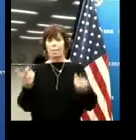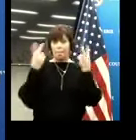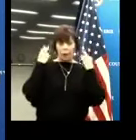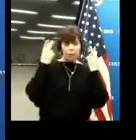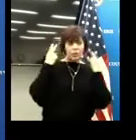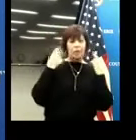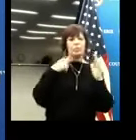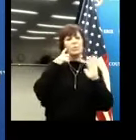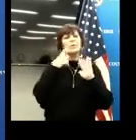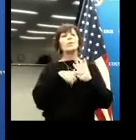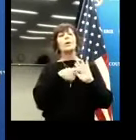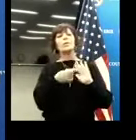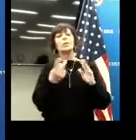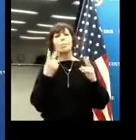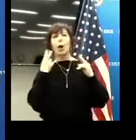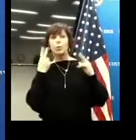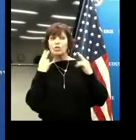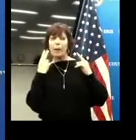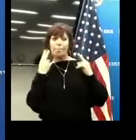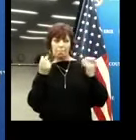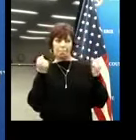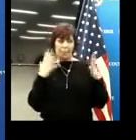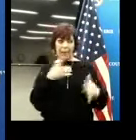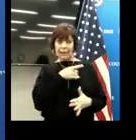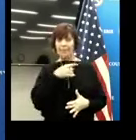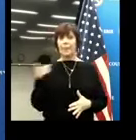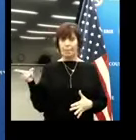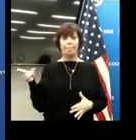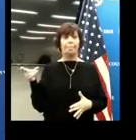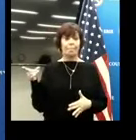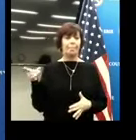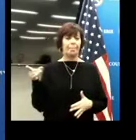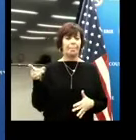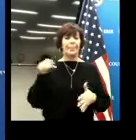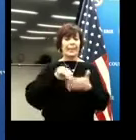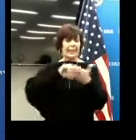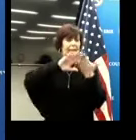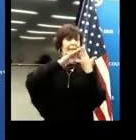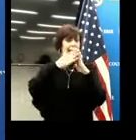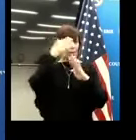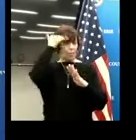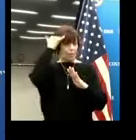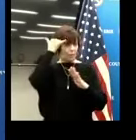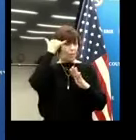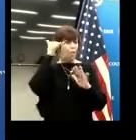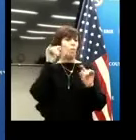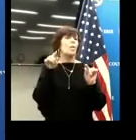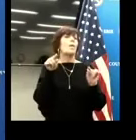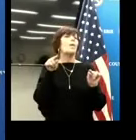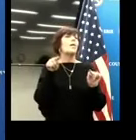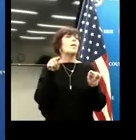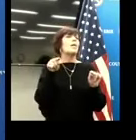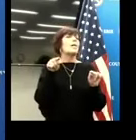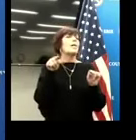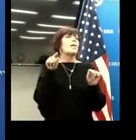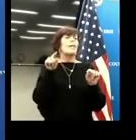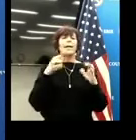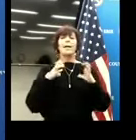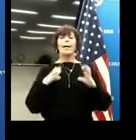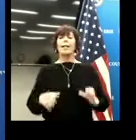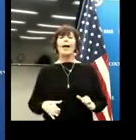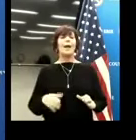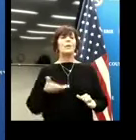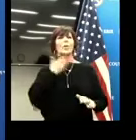we were noticing that barber shops, there were a number of them, especially in the city of Buffalo, where the clients were not